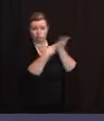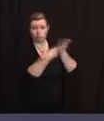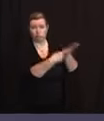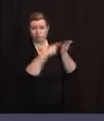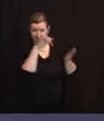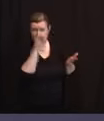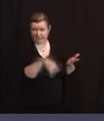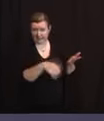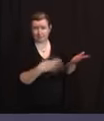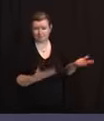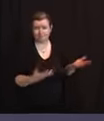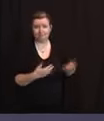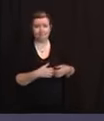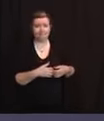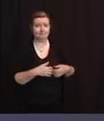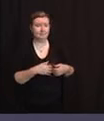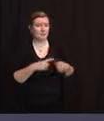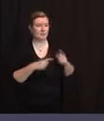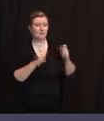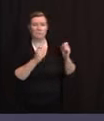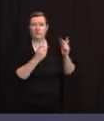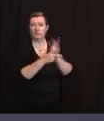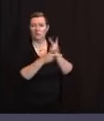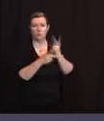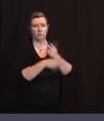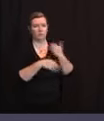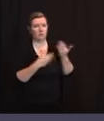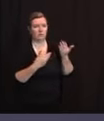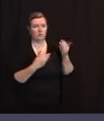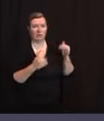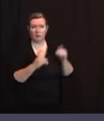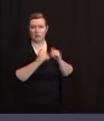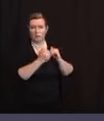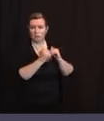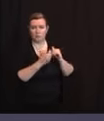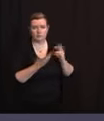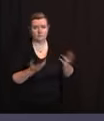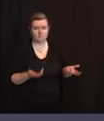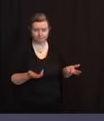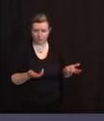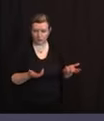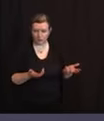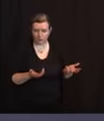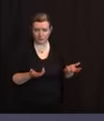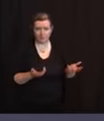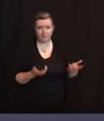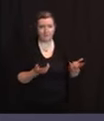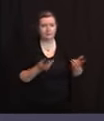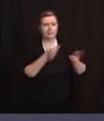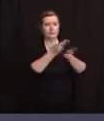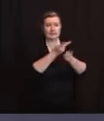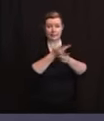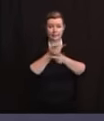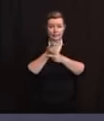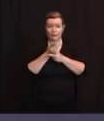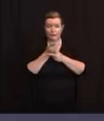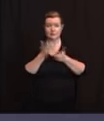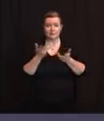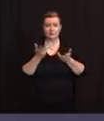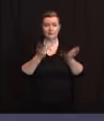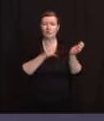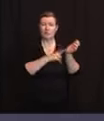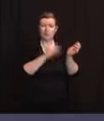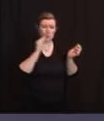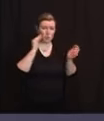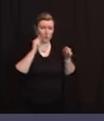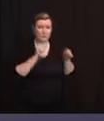having said that, we're going to have to figure out a way to continue to surge in these facilities. How we pay for it, I'm hoping that